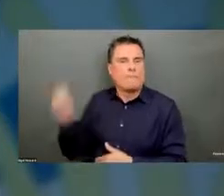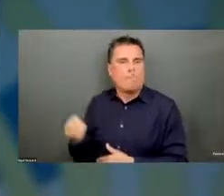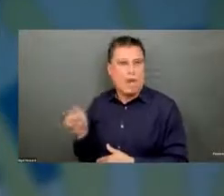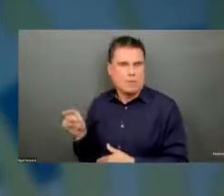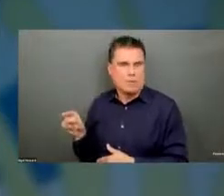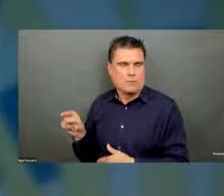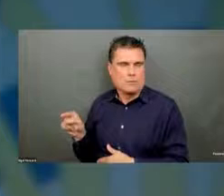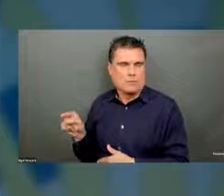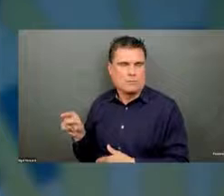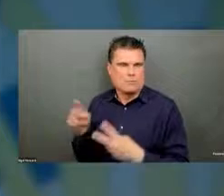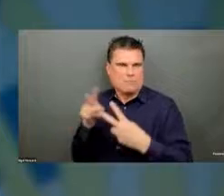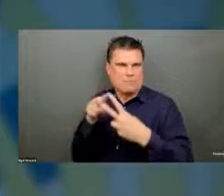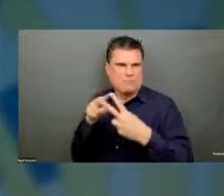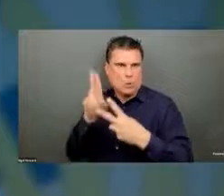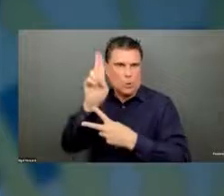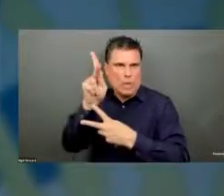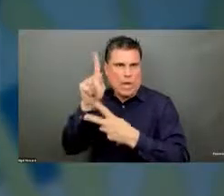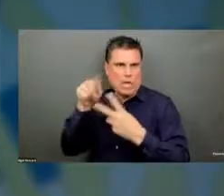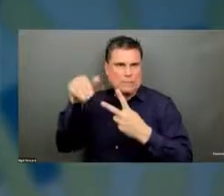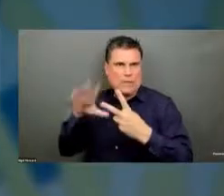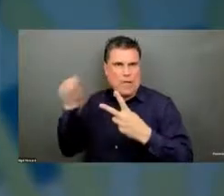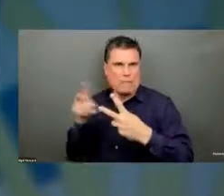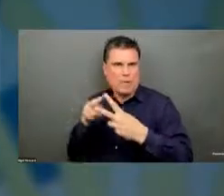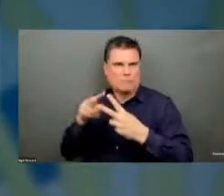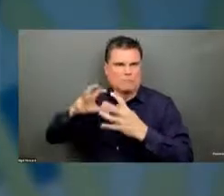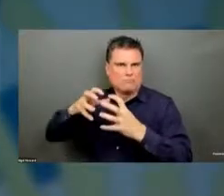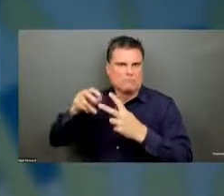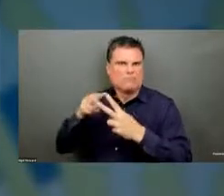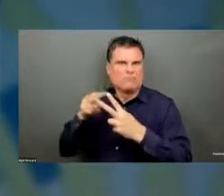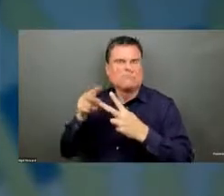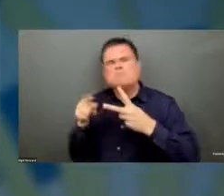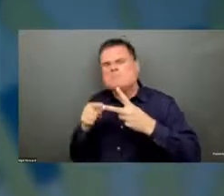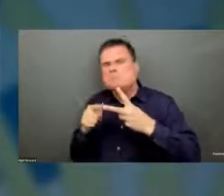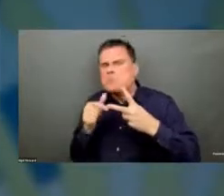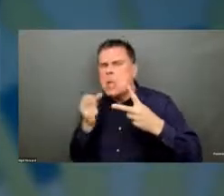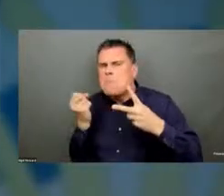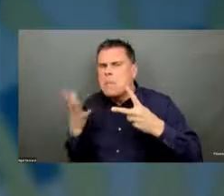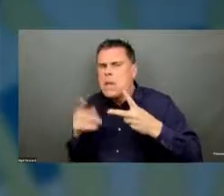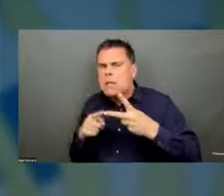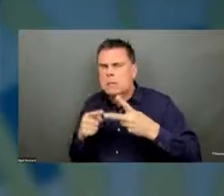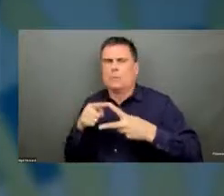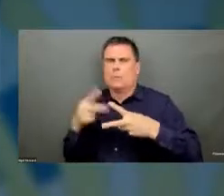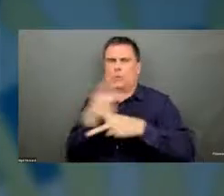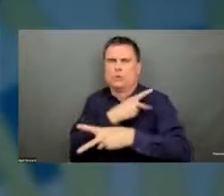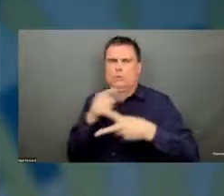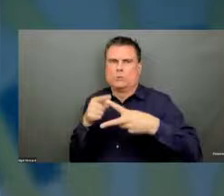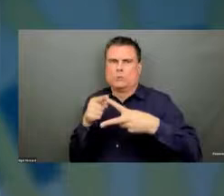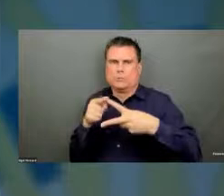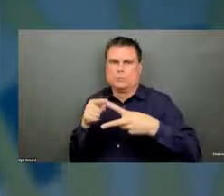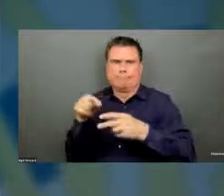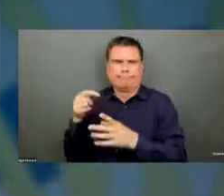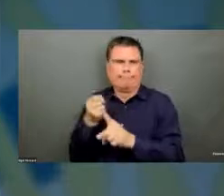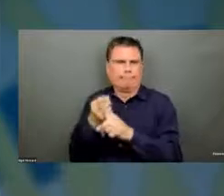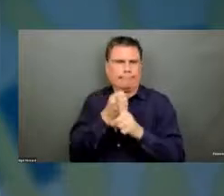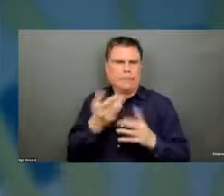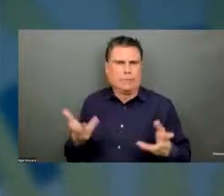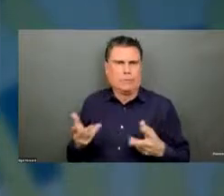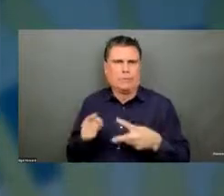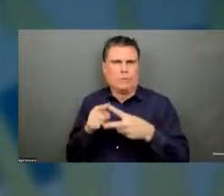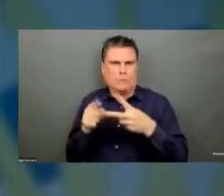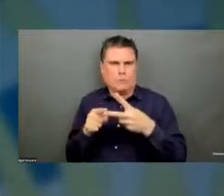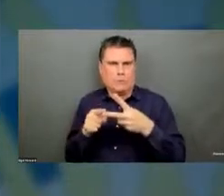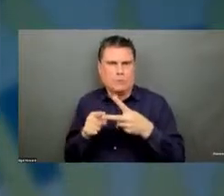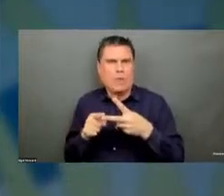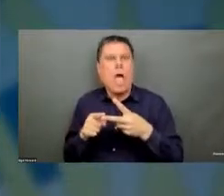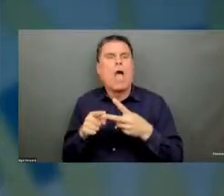increasing numbers over time. More recently, we did have one cluster with a new variant, the Brazil variant. It's marked as P1 on